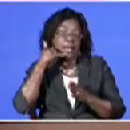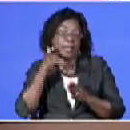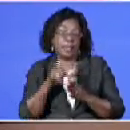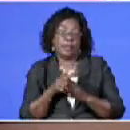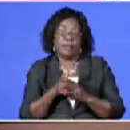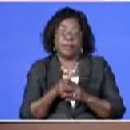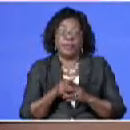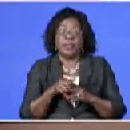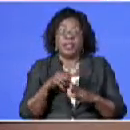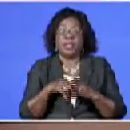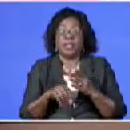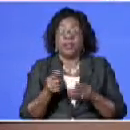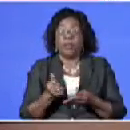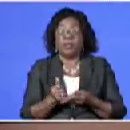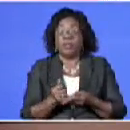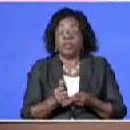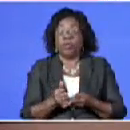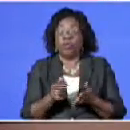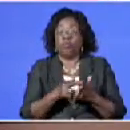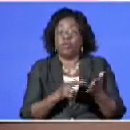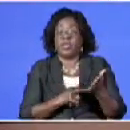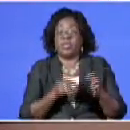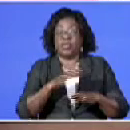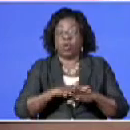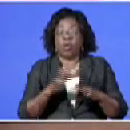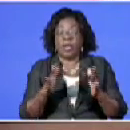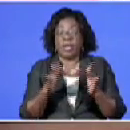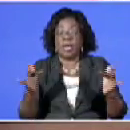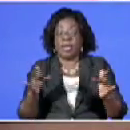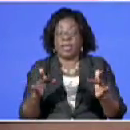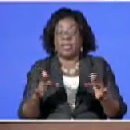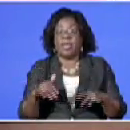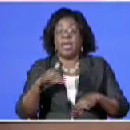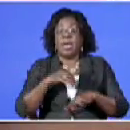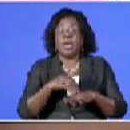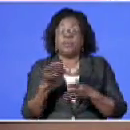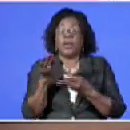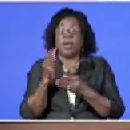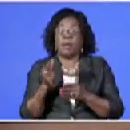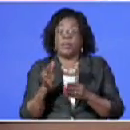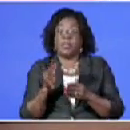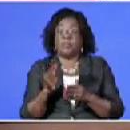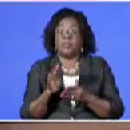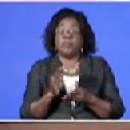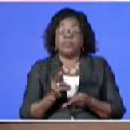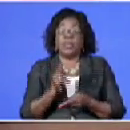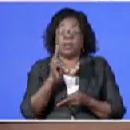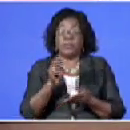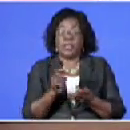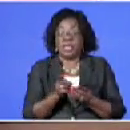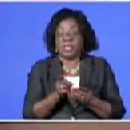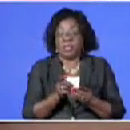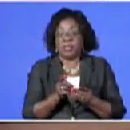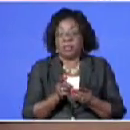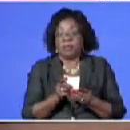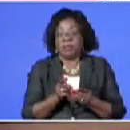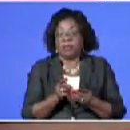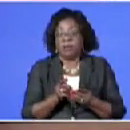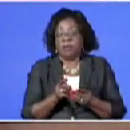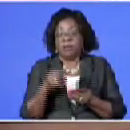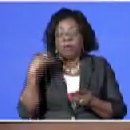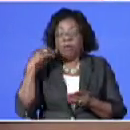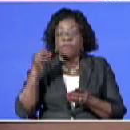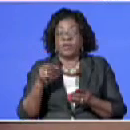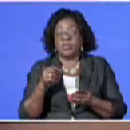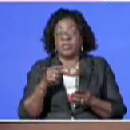376-8328. They can also register online at bahamas.gov.bs for any updates. Additionally, officials of the